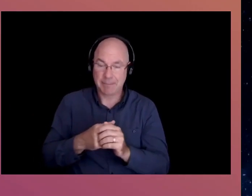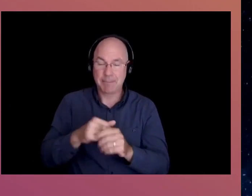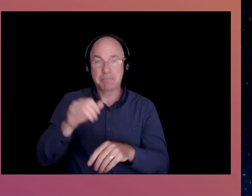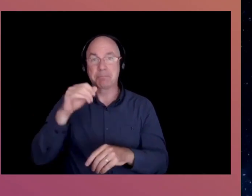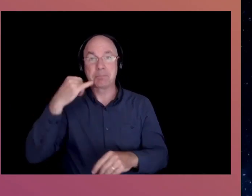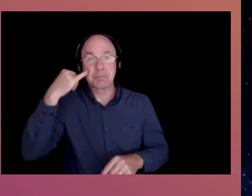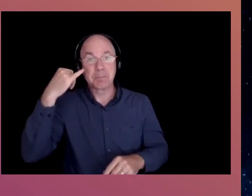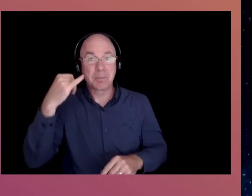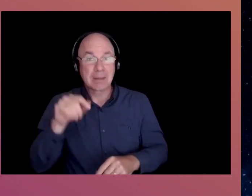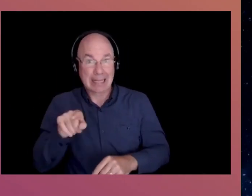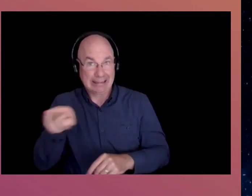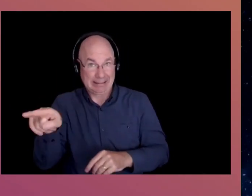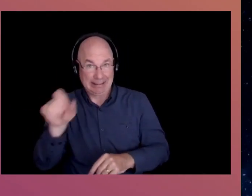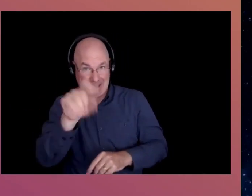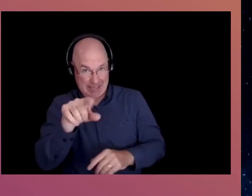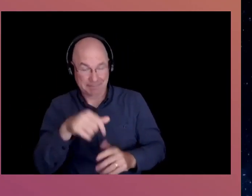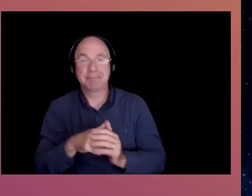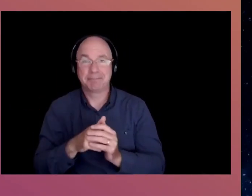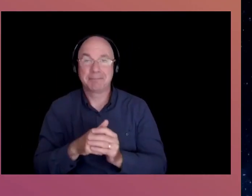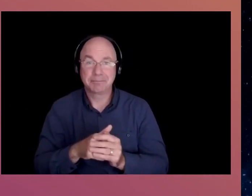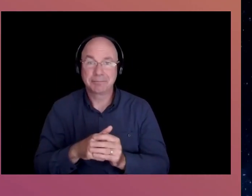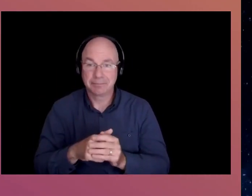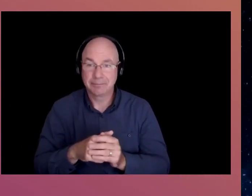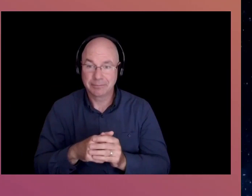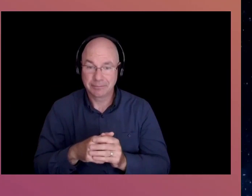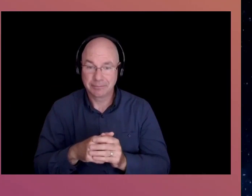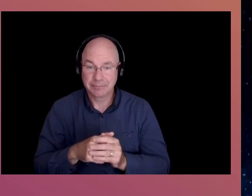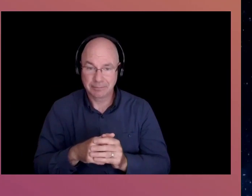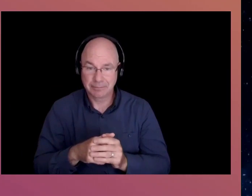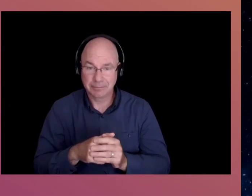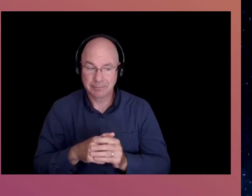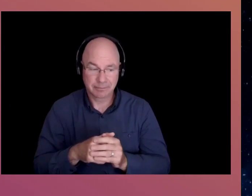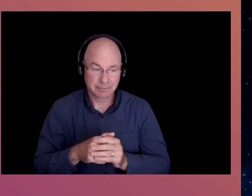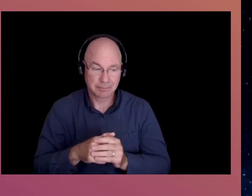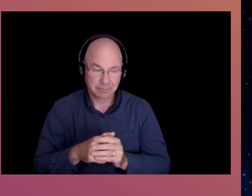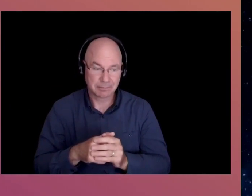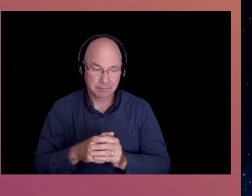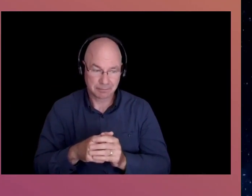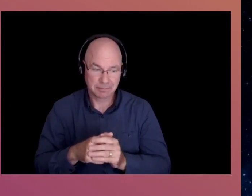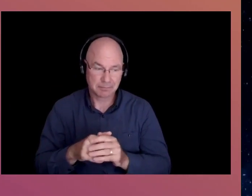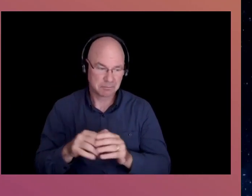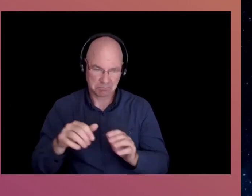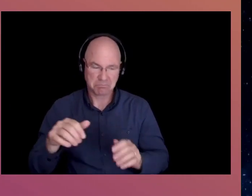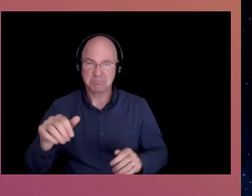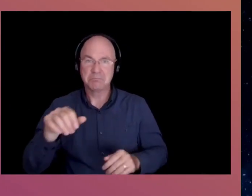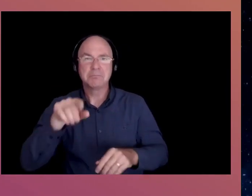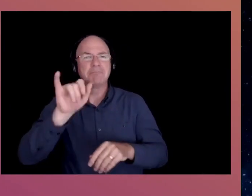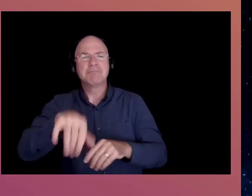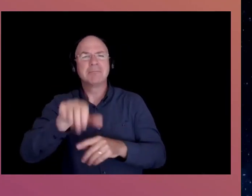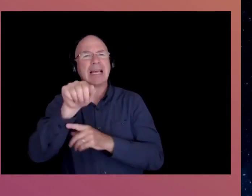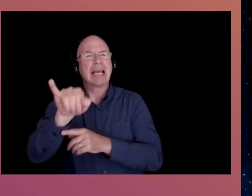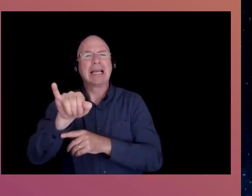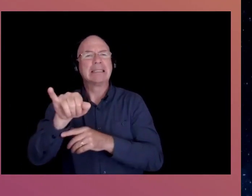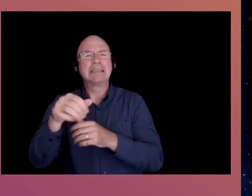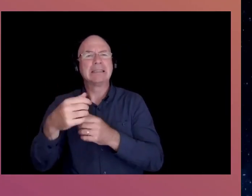They're wondering about how you perceive, whether you perceive the support of AI, such as